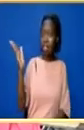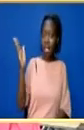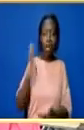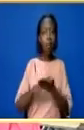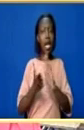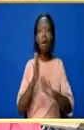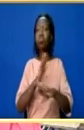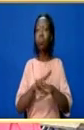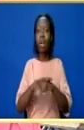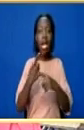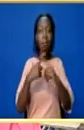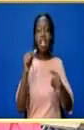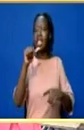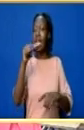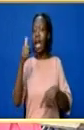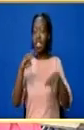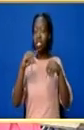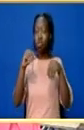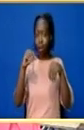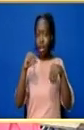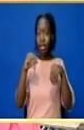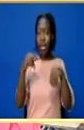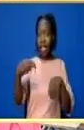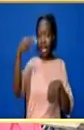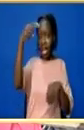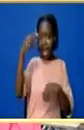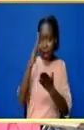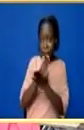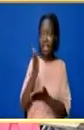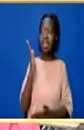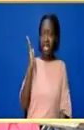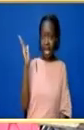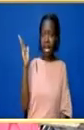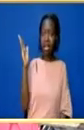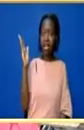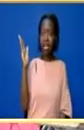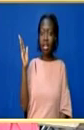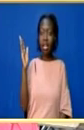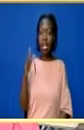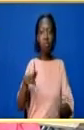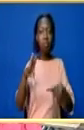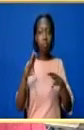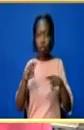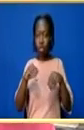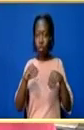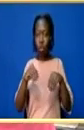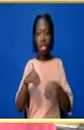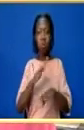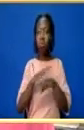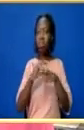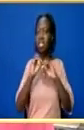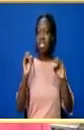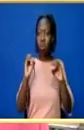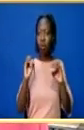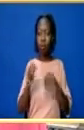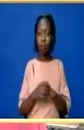Yes. Whereas this one left up here, where you are really toiling, yes, it is not fertile. Okay. And that leaves us the